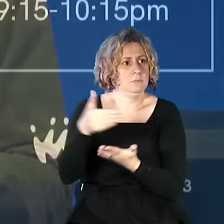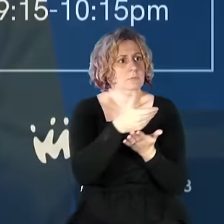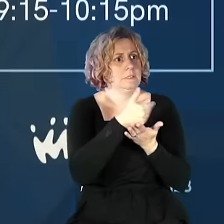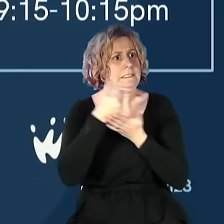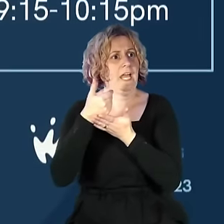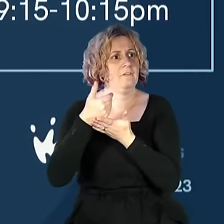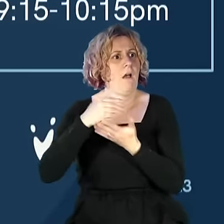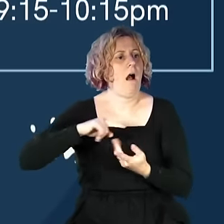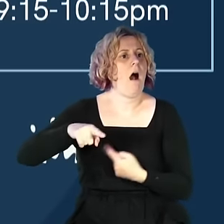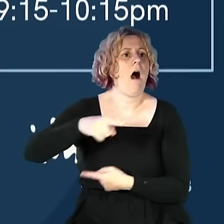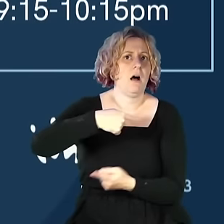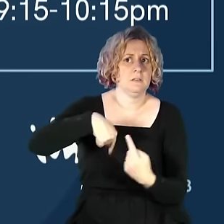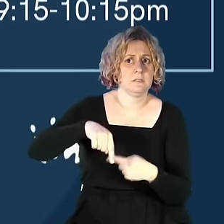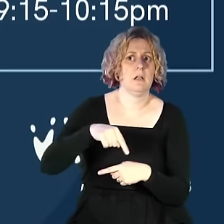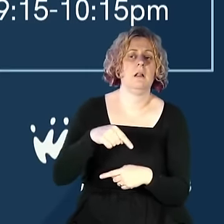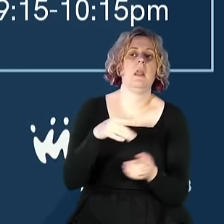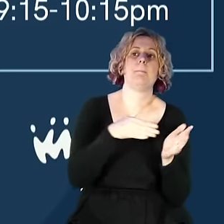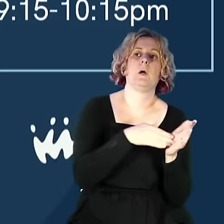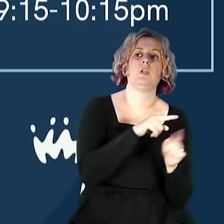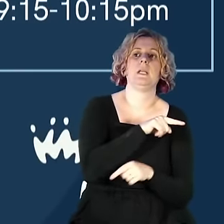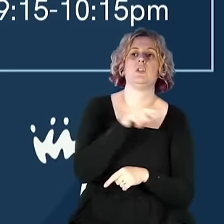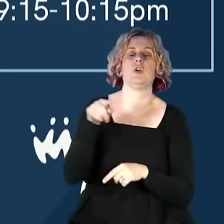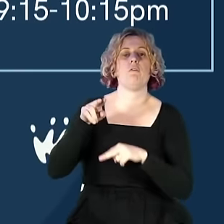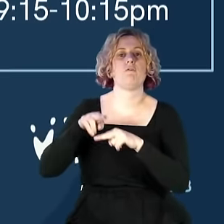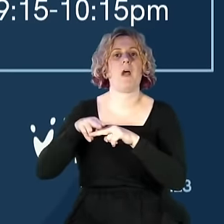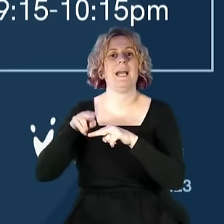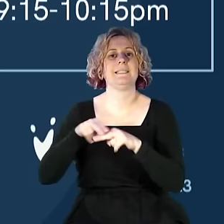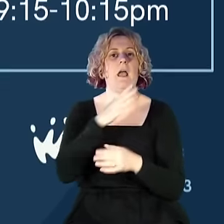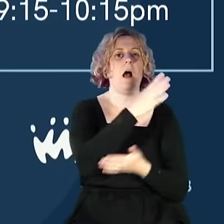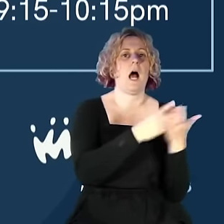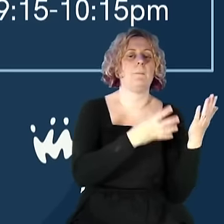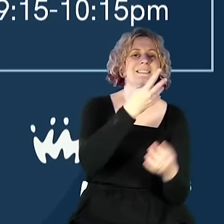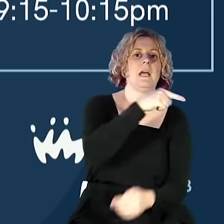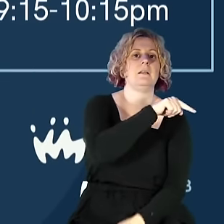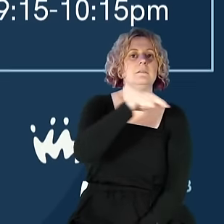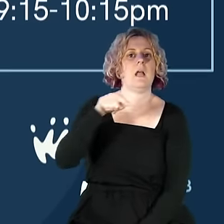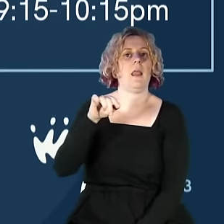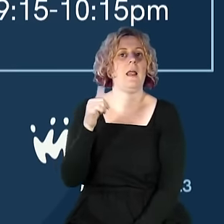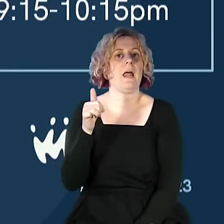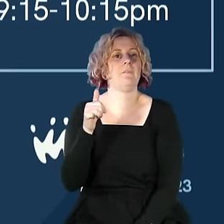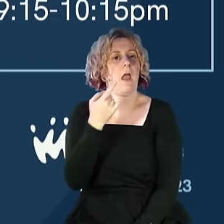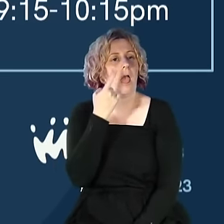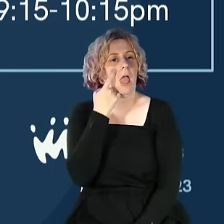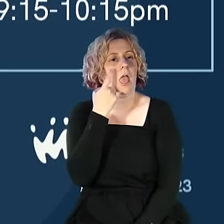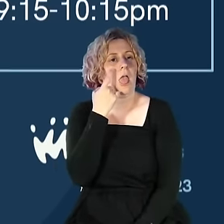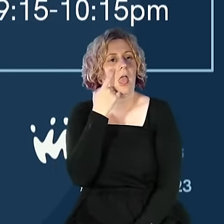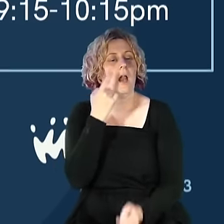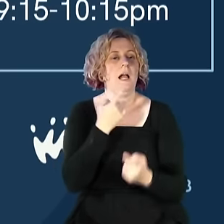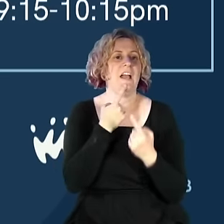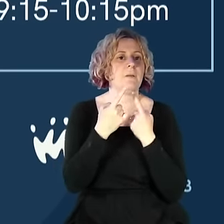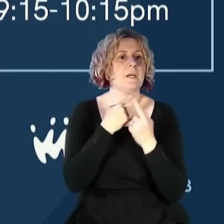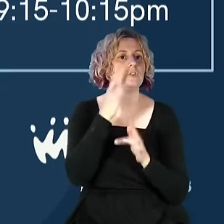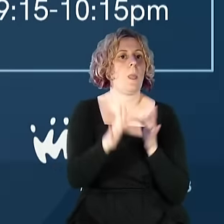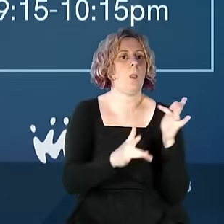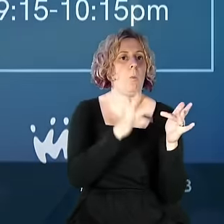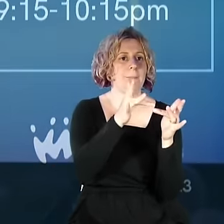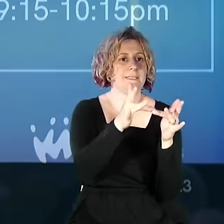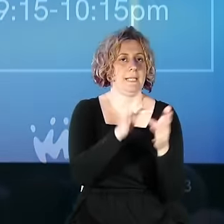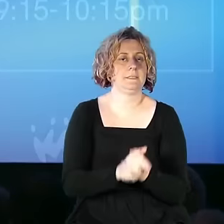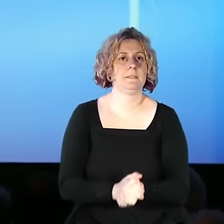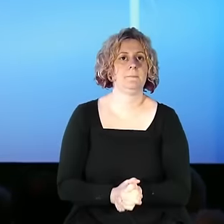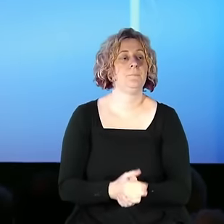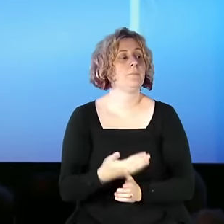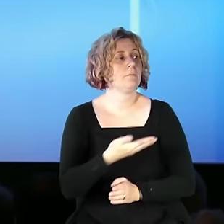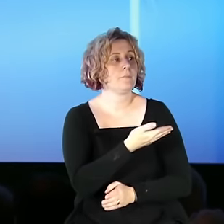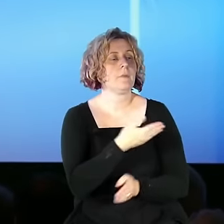to Friday, 9:30 to 11, and you can find out more about that on the website. Now, Matt's going to tell us what our kids